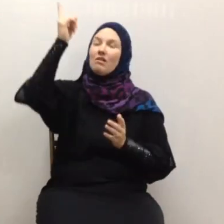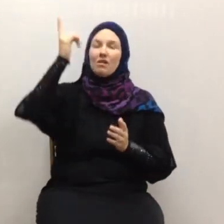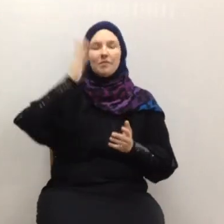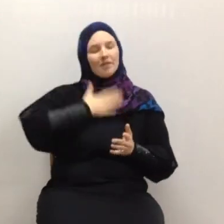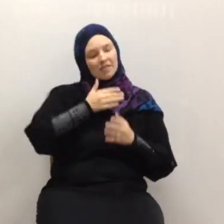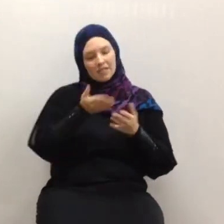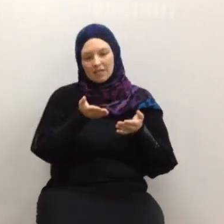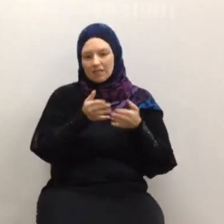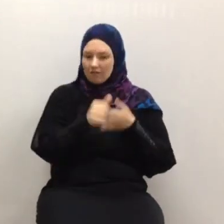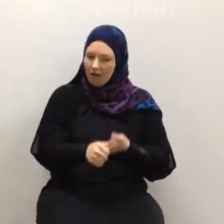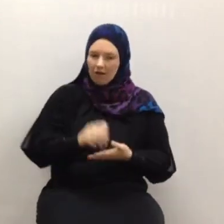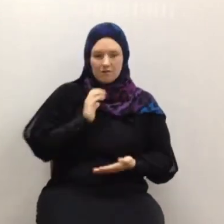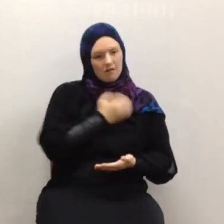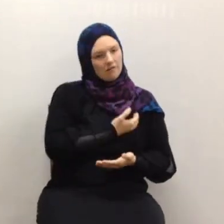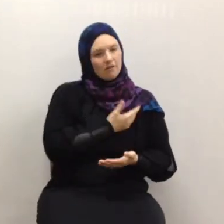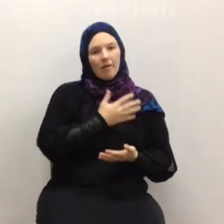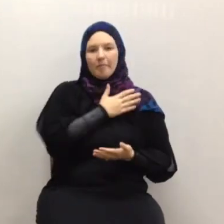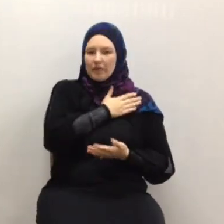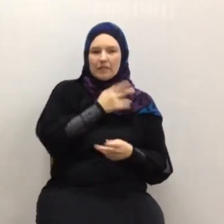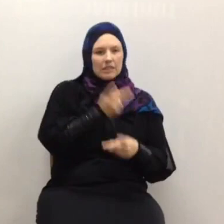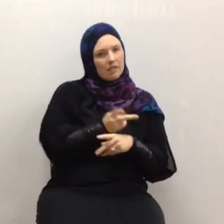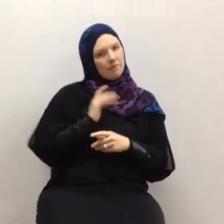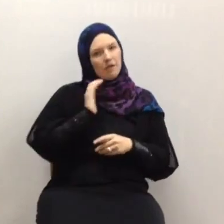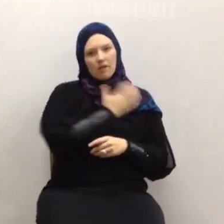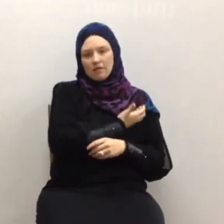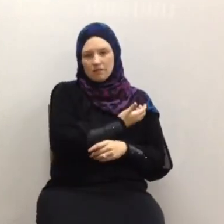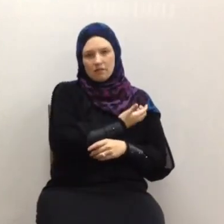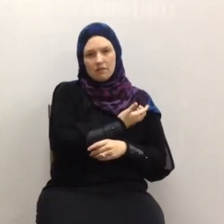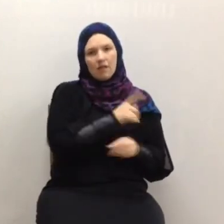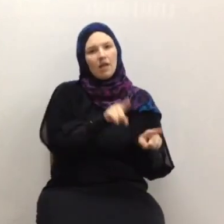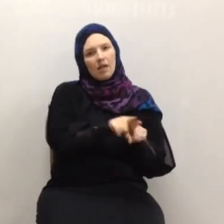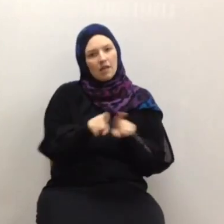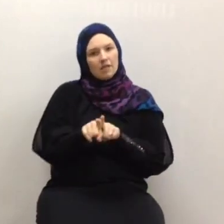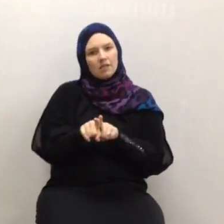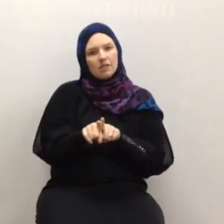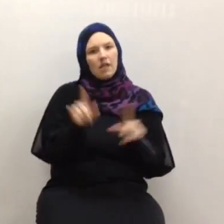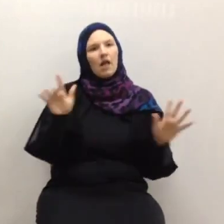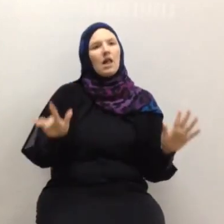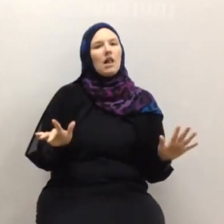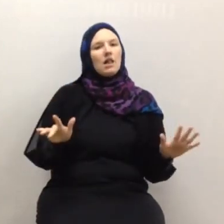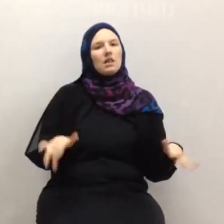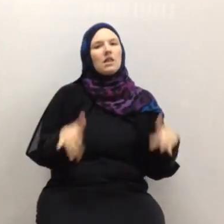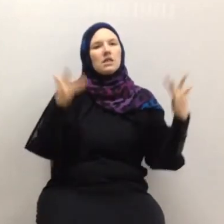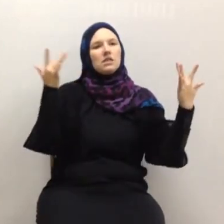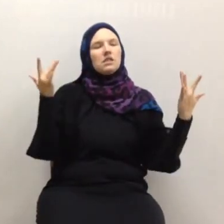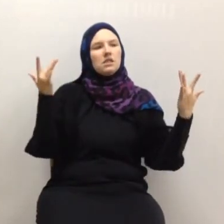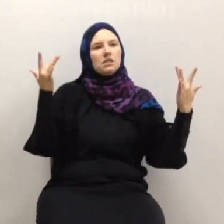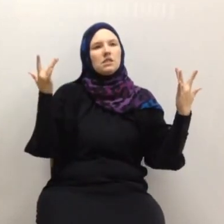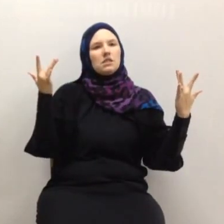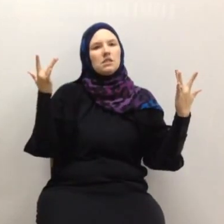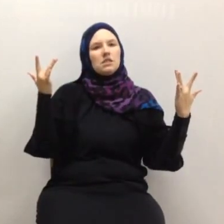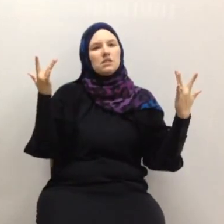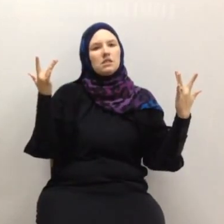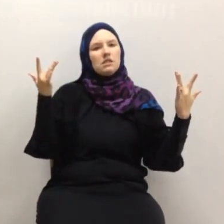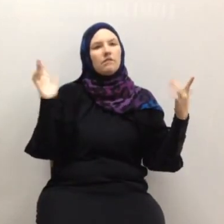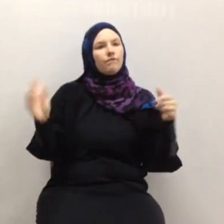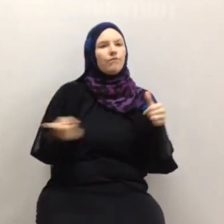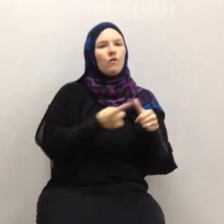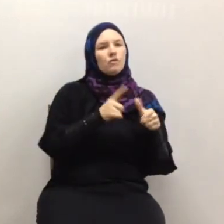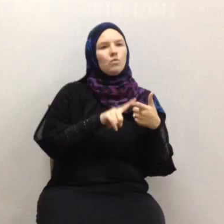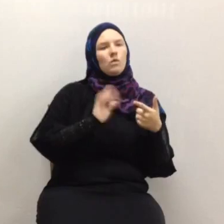us as a light first to ourselves and to our